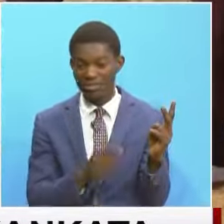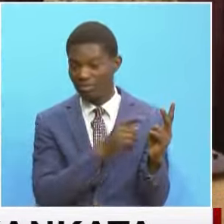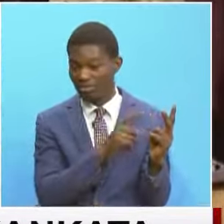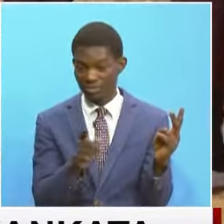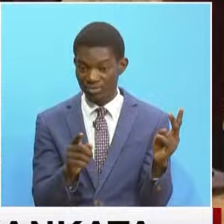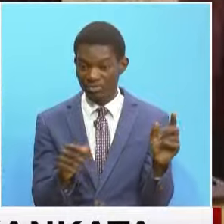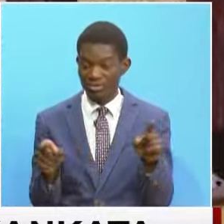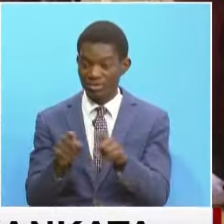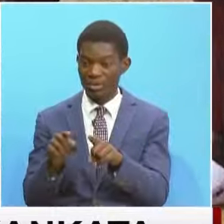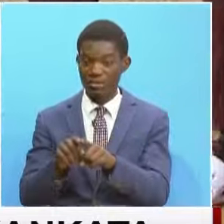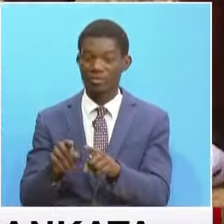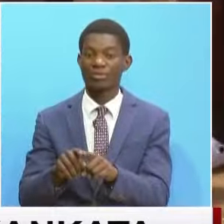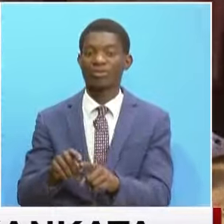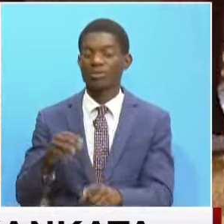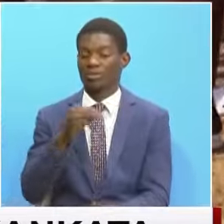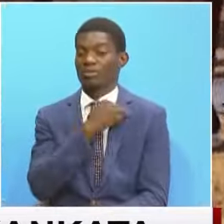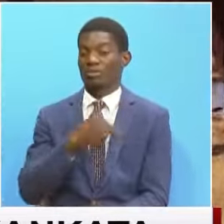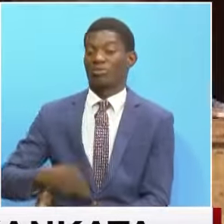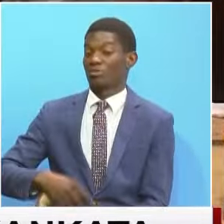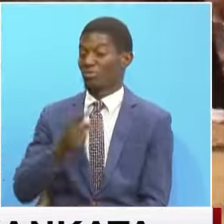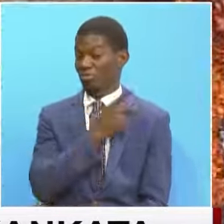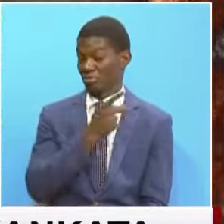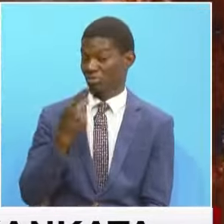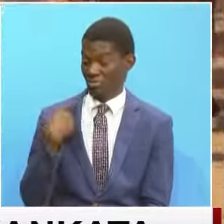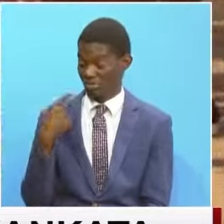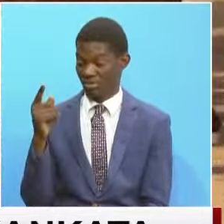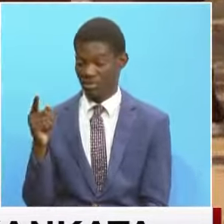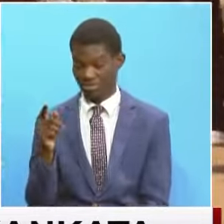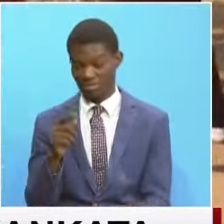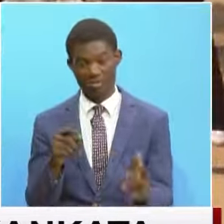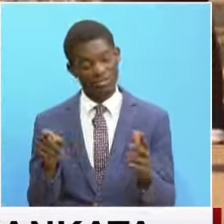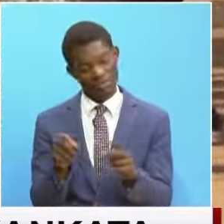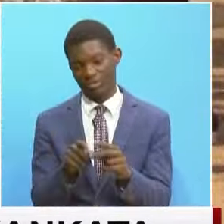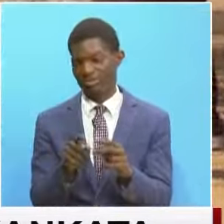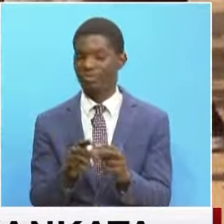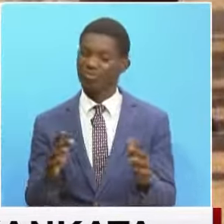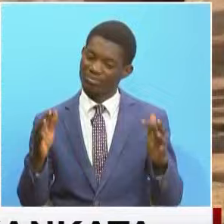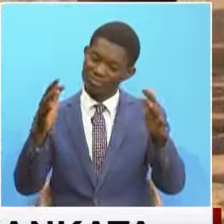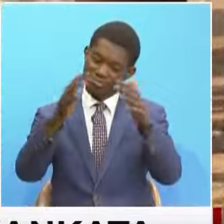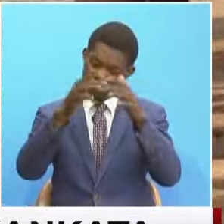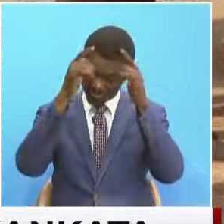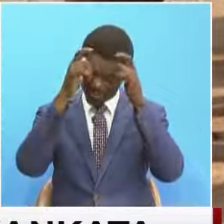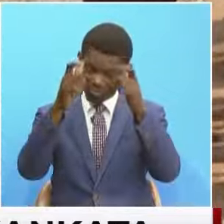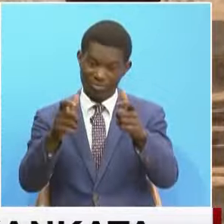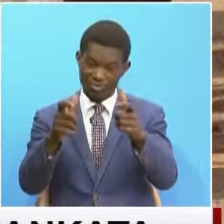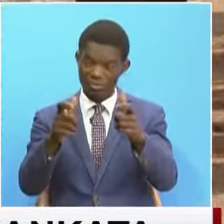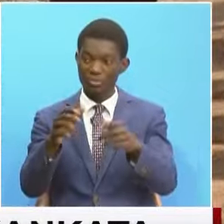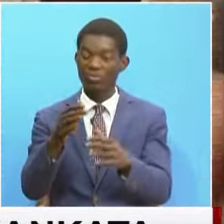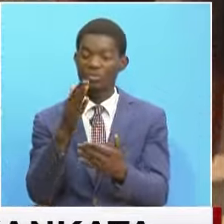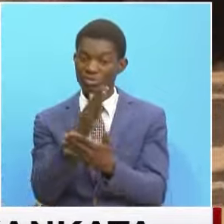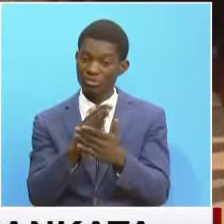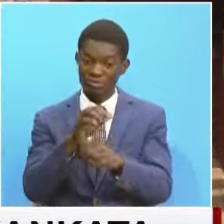Sabao, joined the jubilation. Other senior government and party members witnessed the official handover of